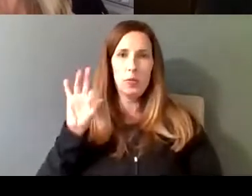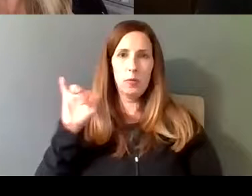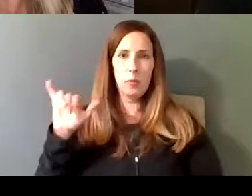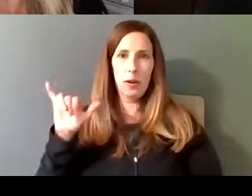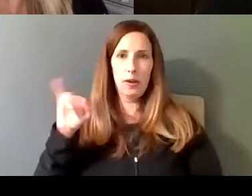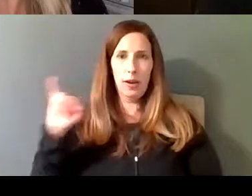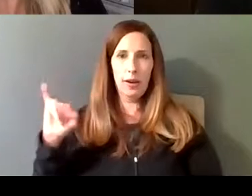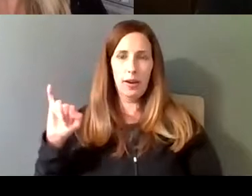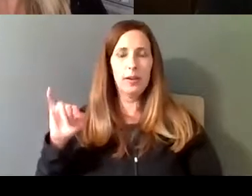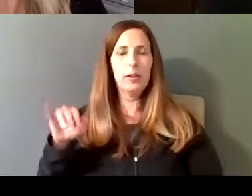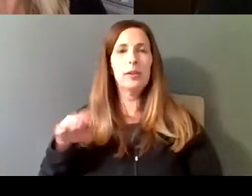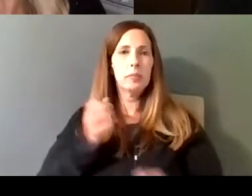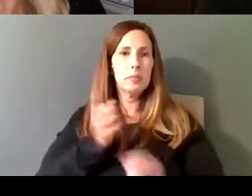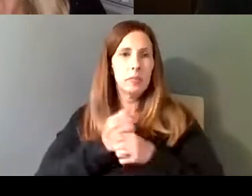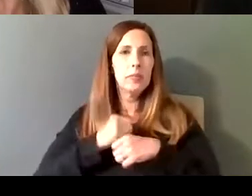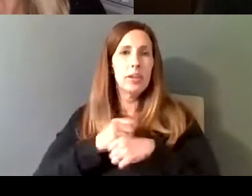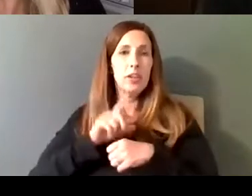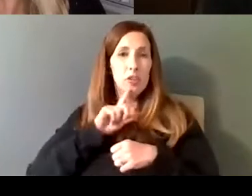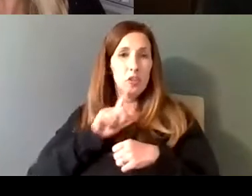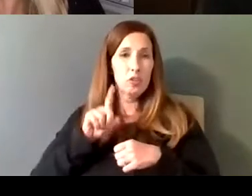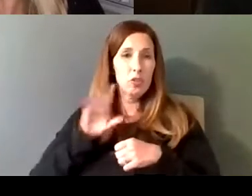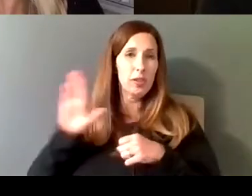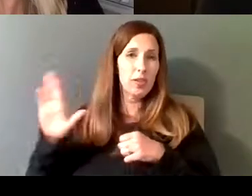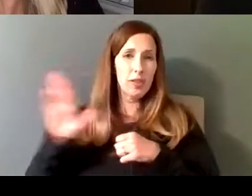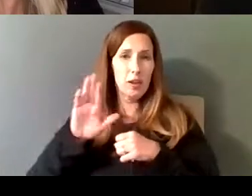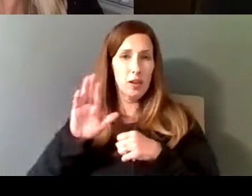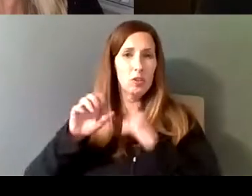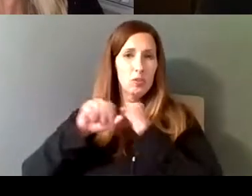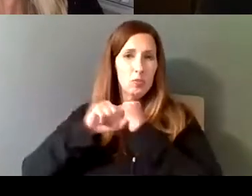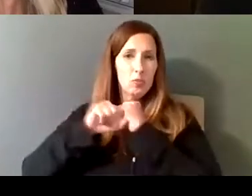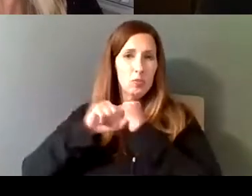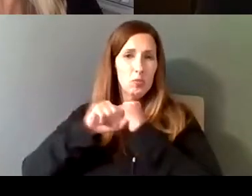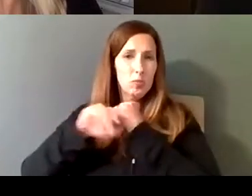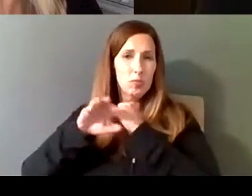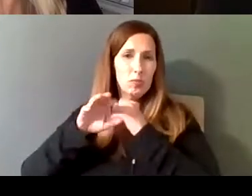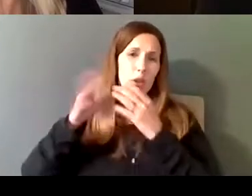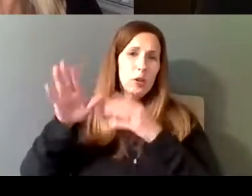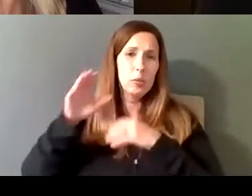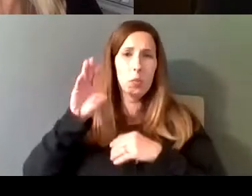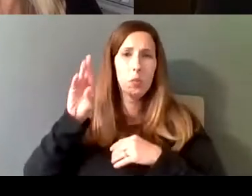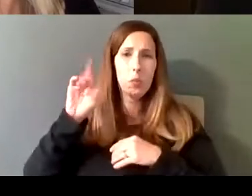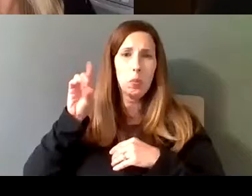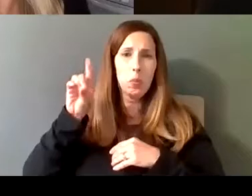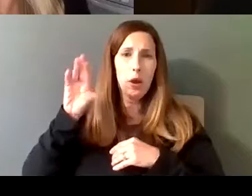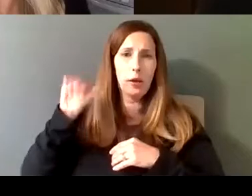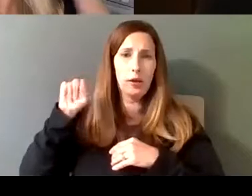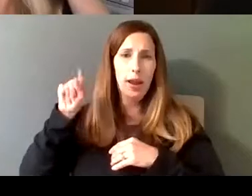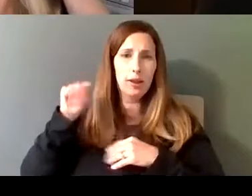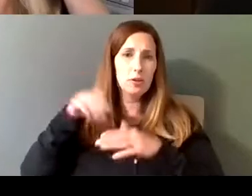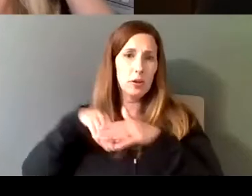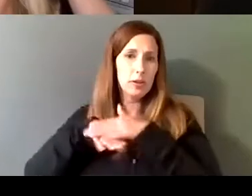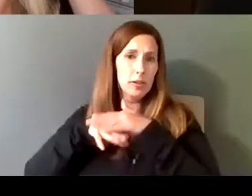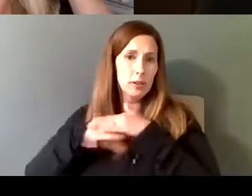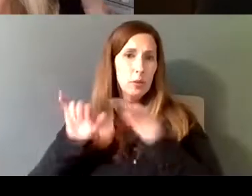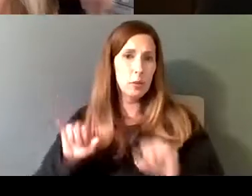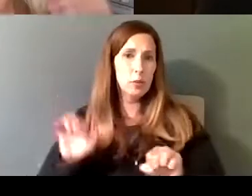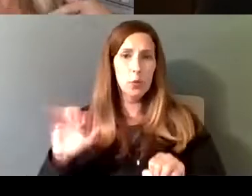their broadcasts and some of their programming is accessible as well. So again, just some examples of